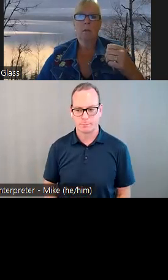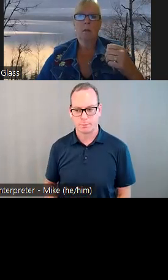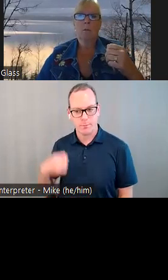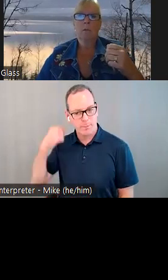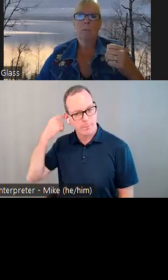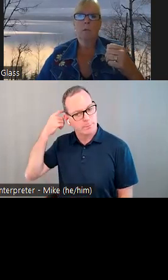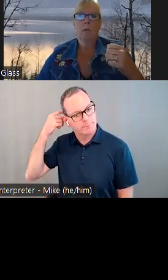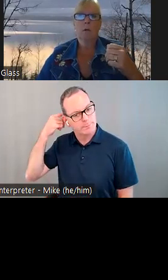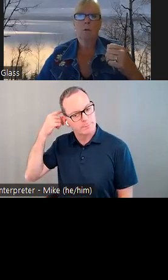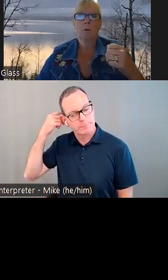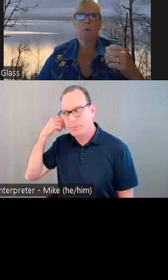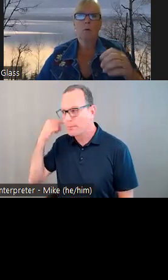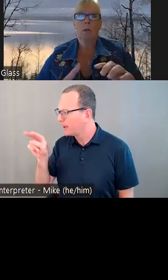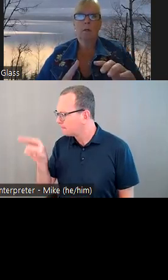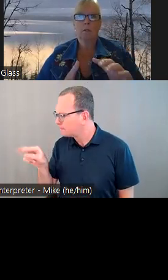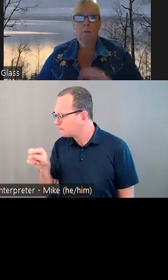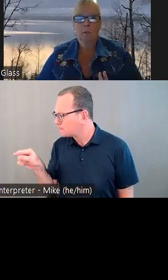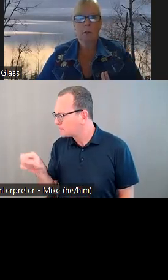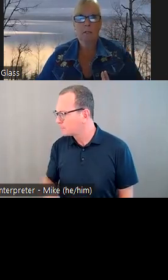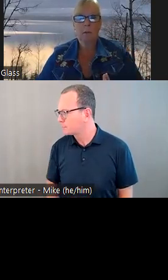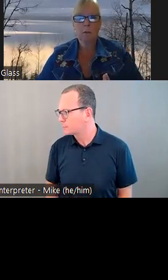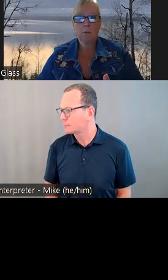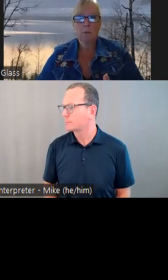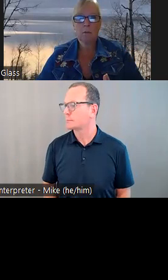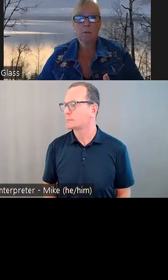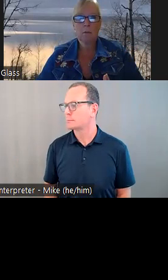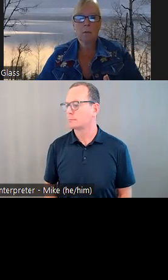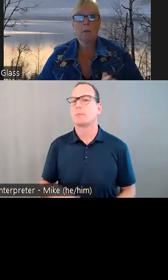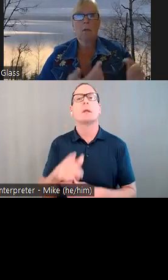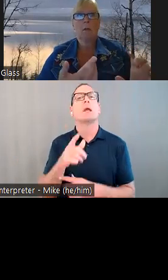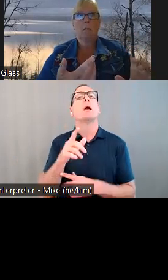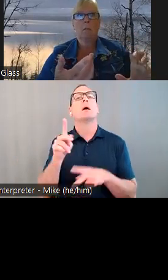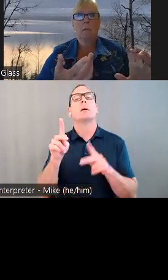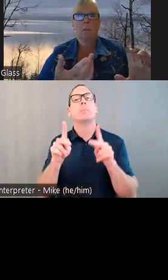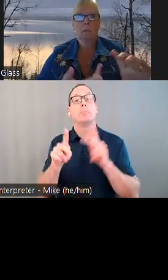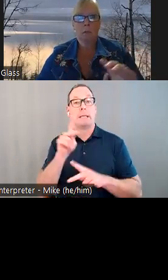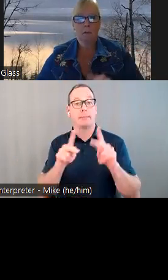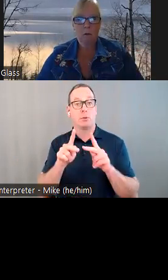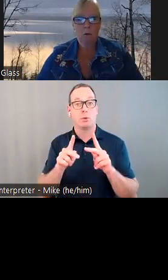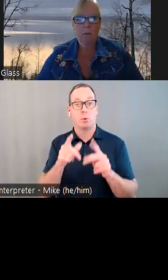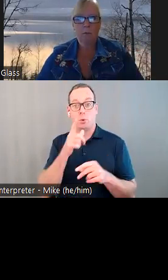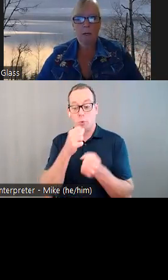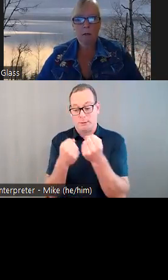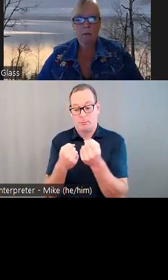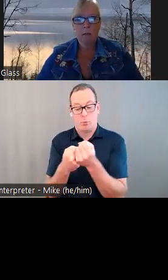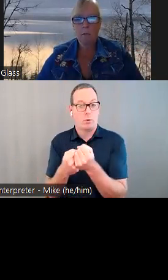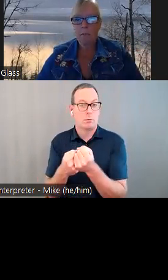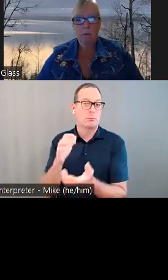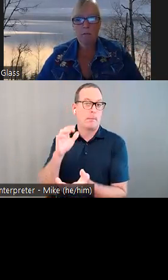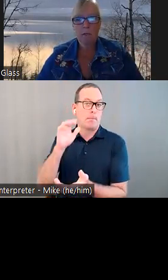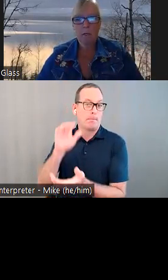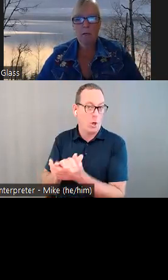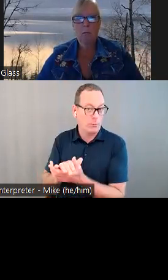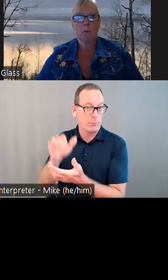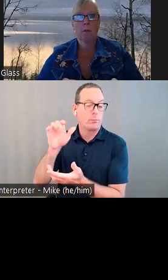example, people who are supported by a spouse, people who are living at home with their parents and maybe don't